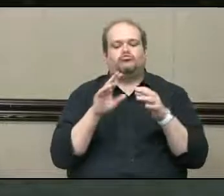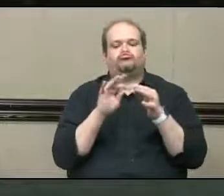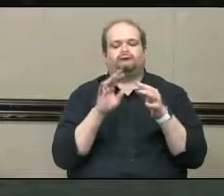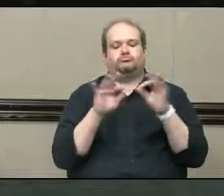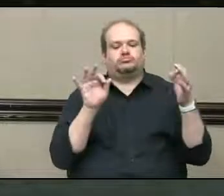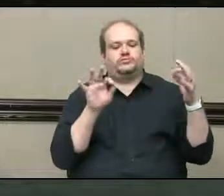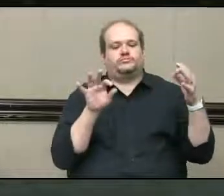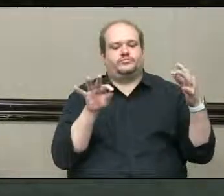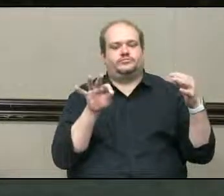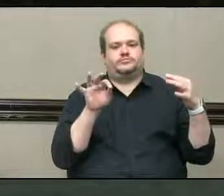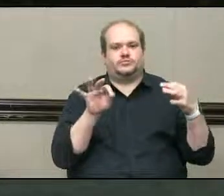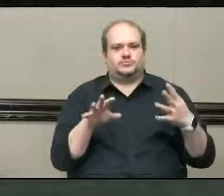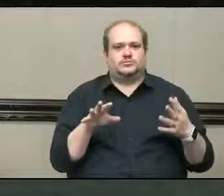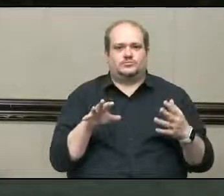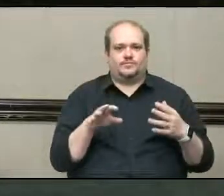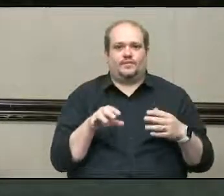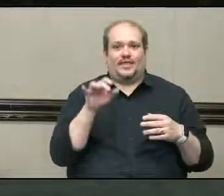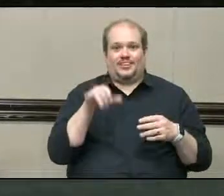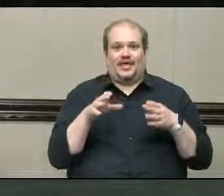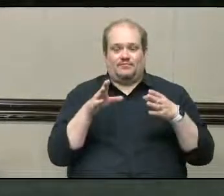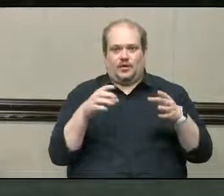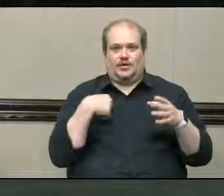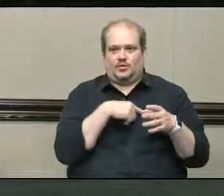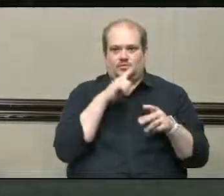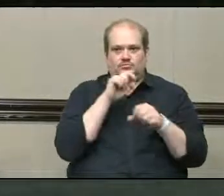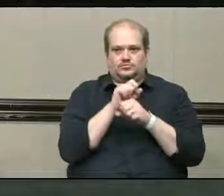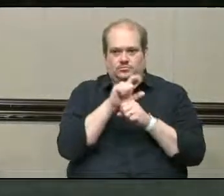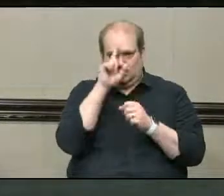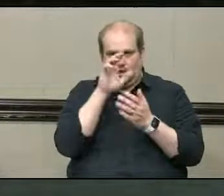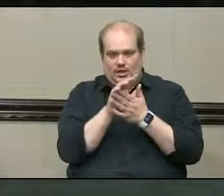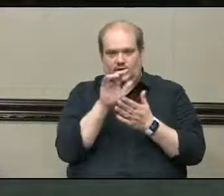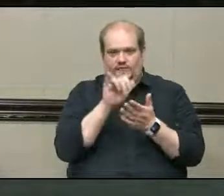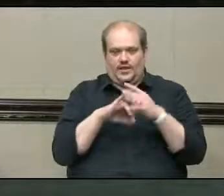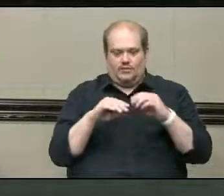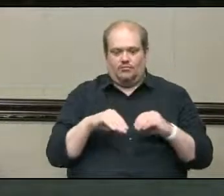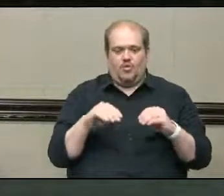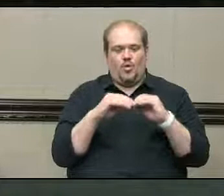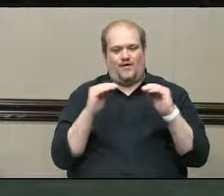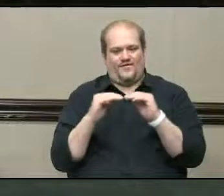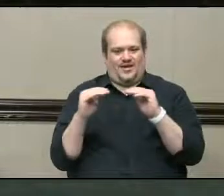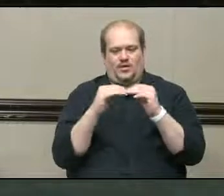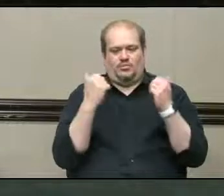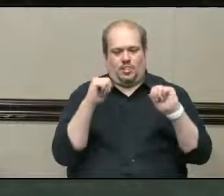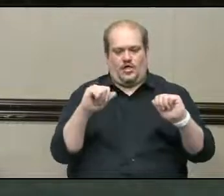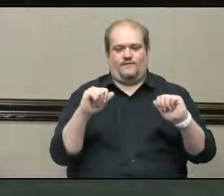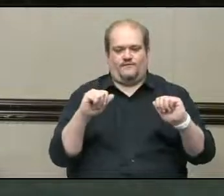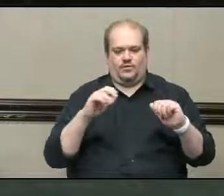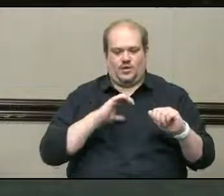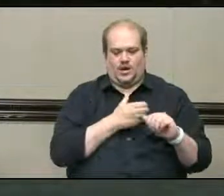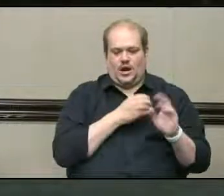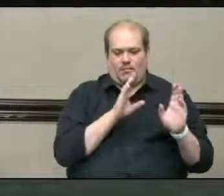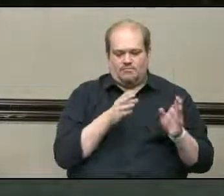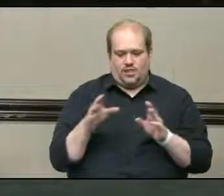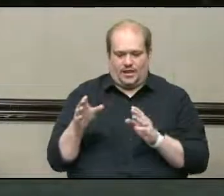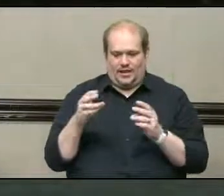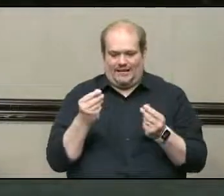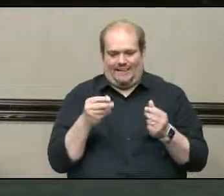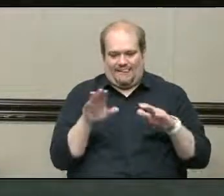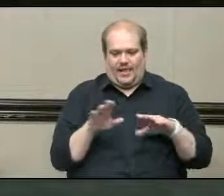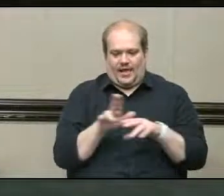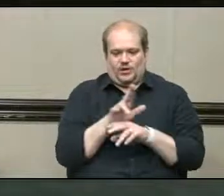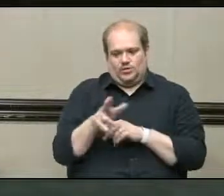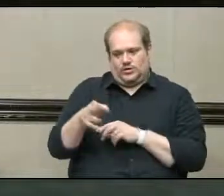comments to. So in that manner, we do believe that is more of an equitable effort in our planning, land use and